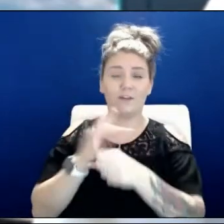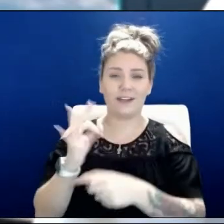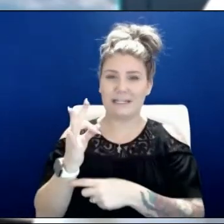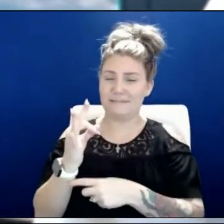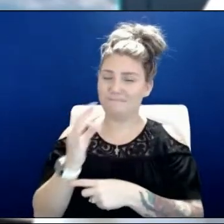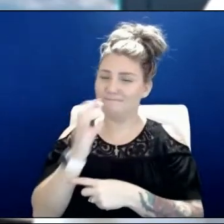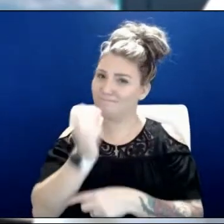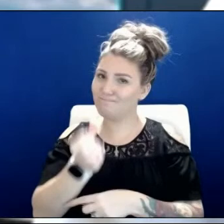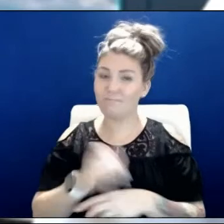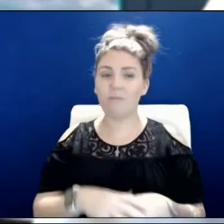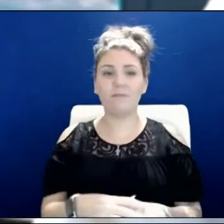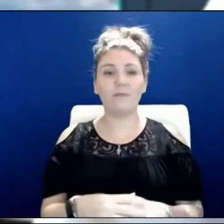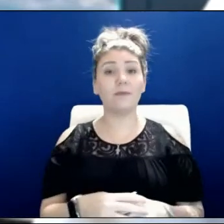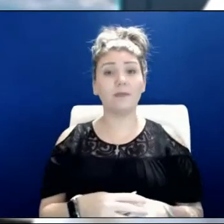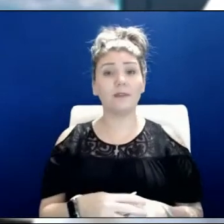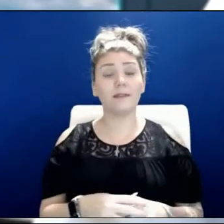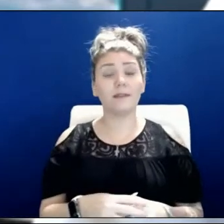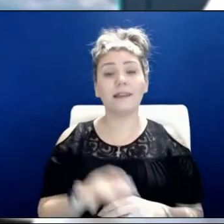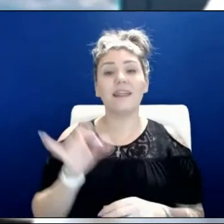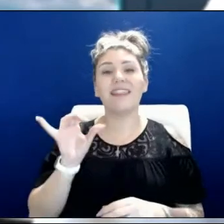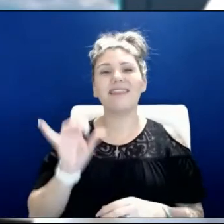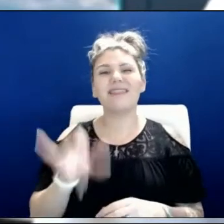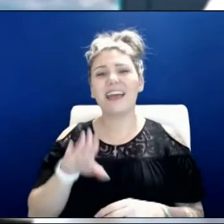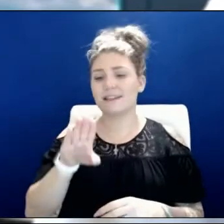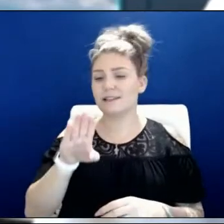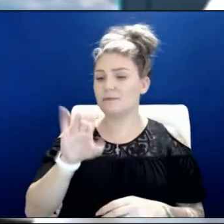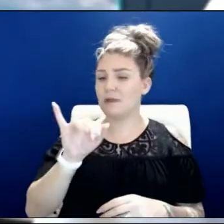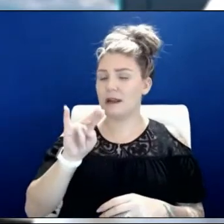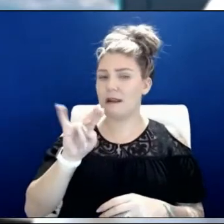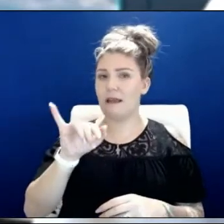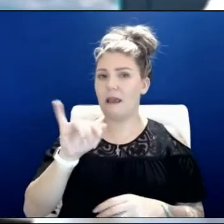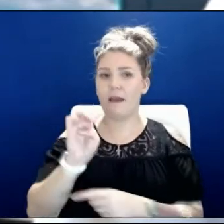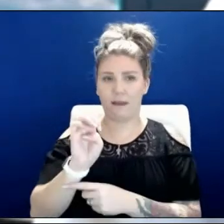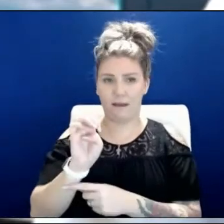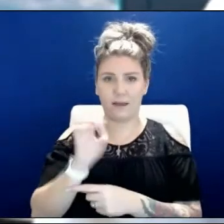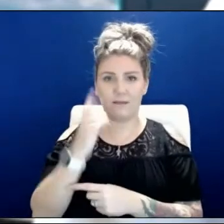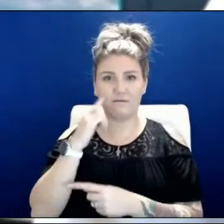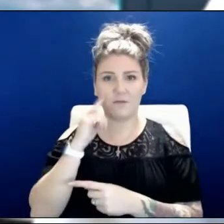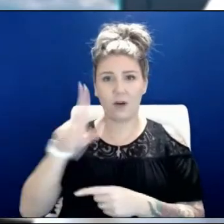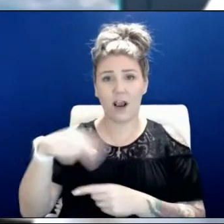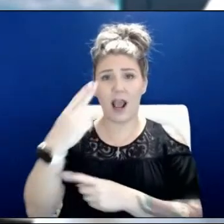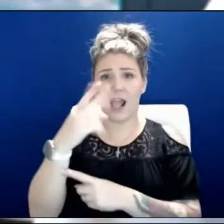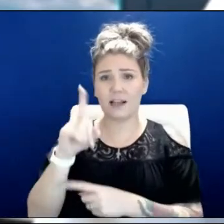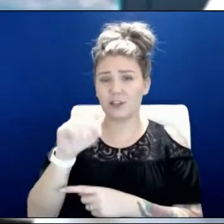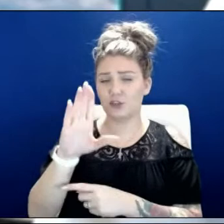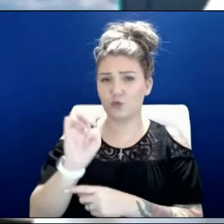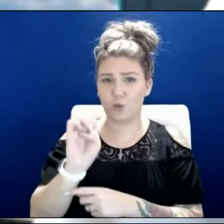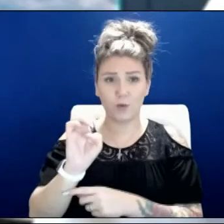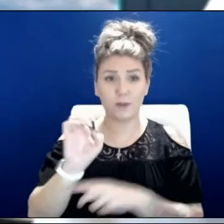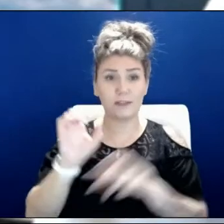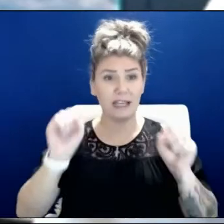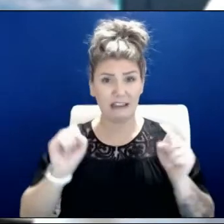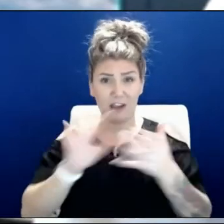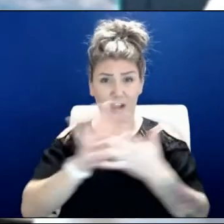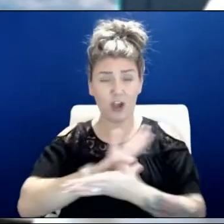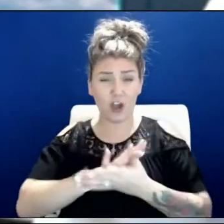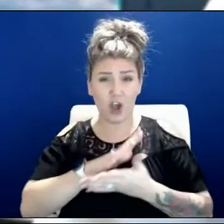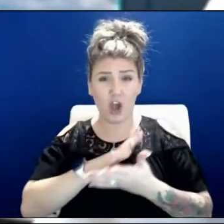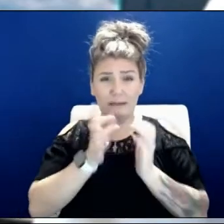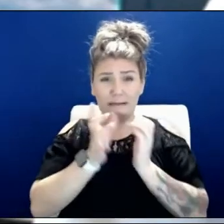although generally it's a benign drug, at higher doses, it can cause vomiting and diarrhea, and that in the setting